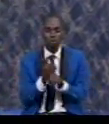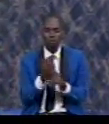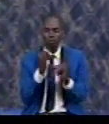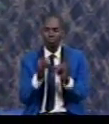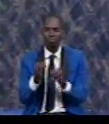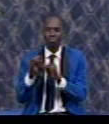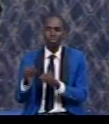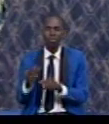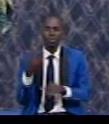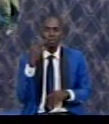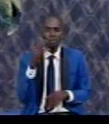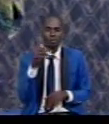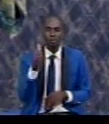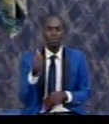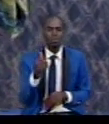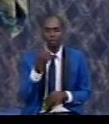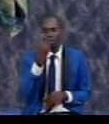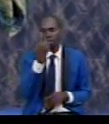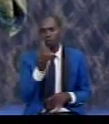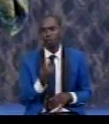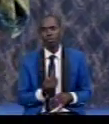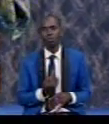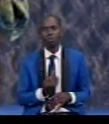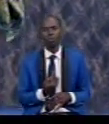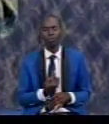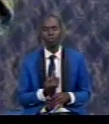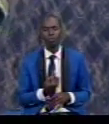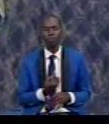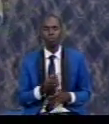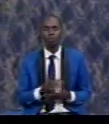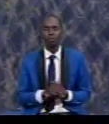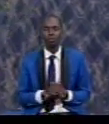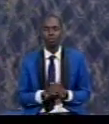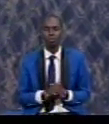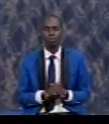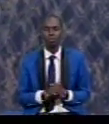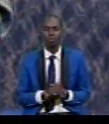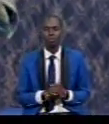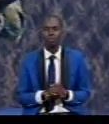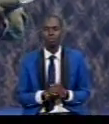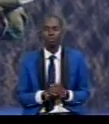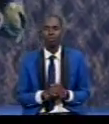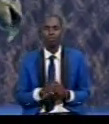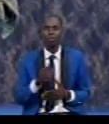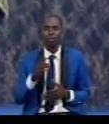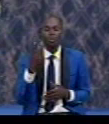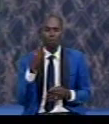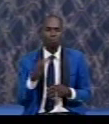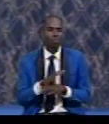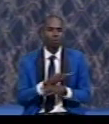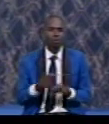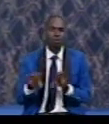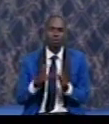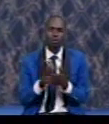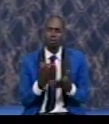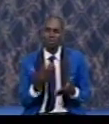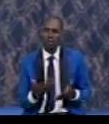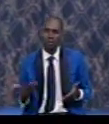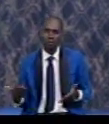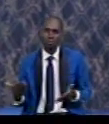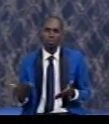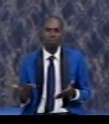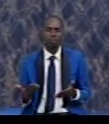a lighted place. That wasn't the salvation. I was busy doing some things. I think those things represented the